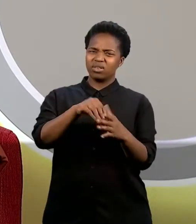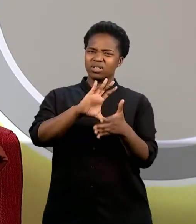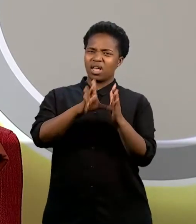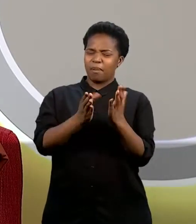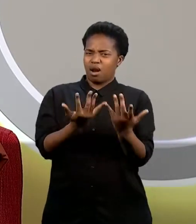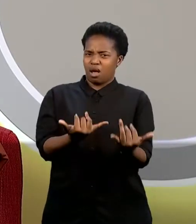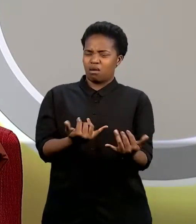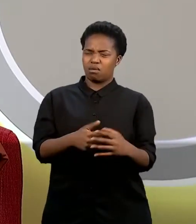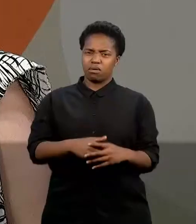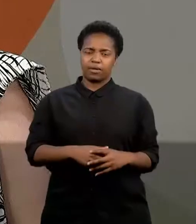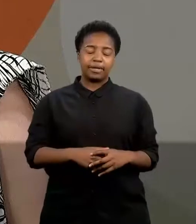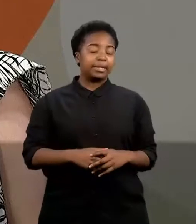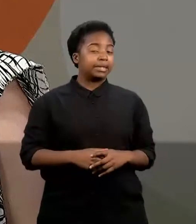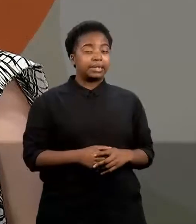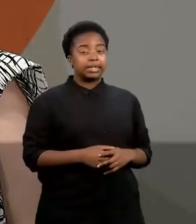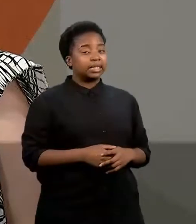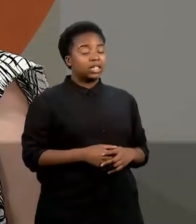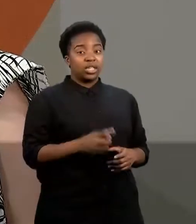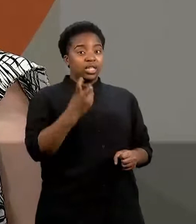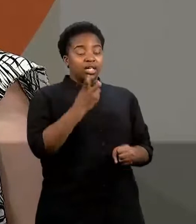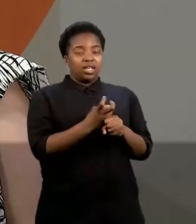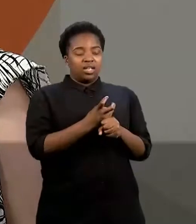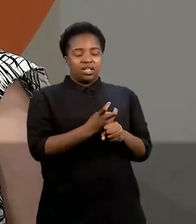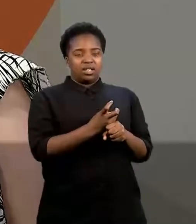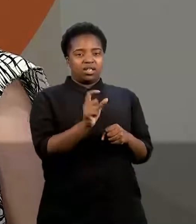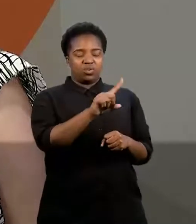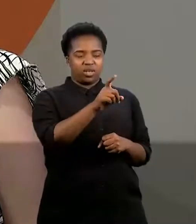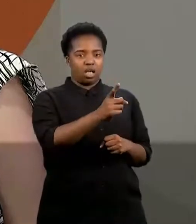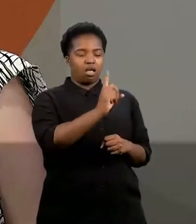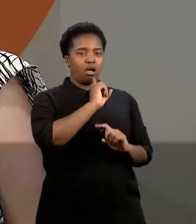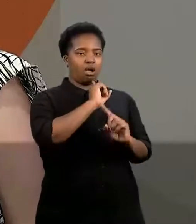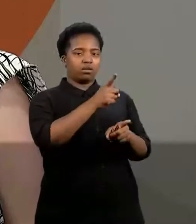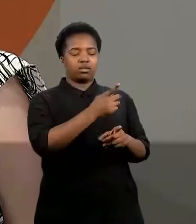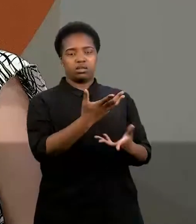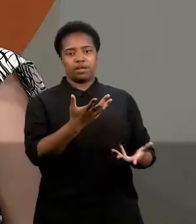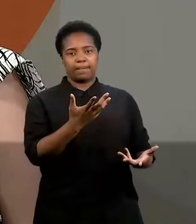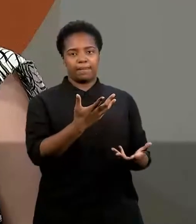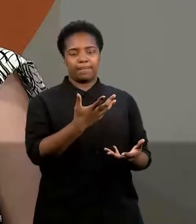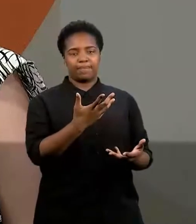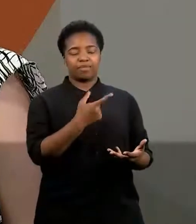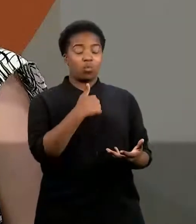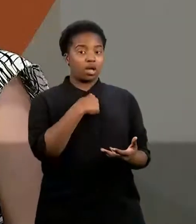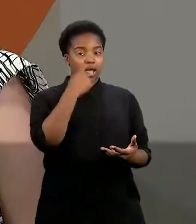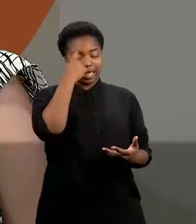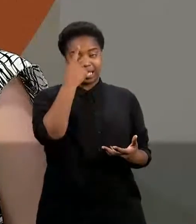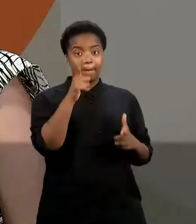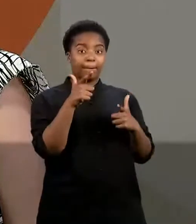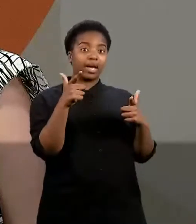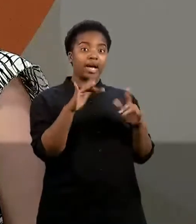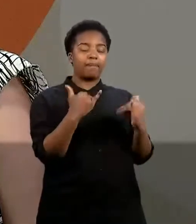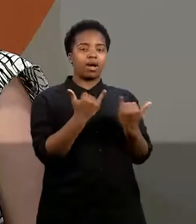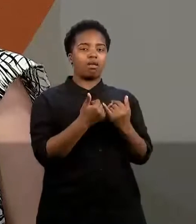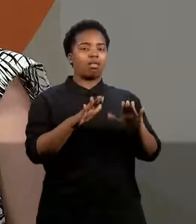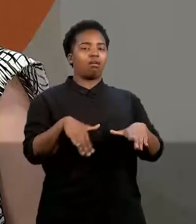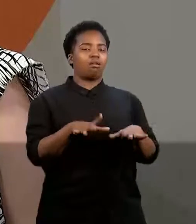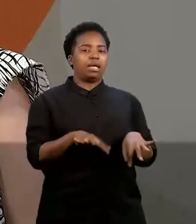life? It is a very difficult question. I mean, there is such a huge market for it. I just think the big companies haven't seen the value in it